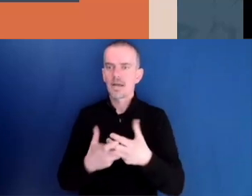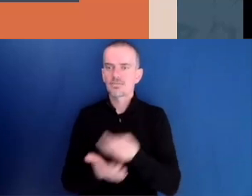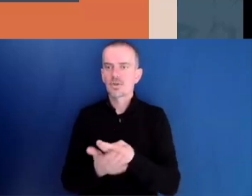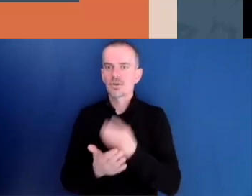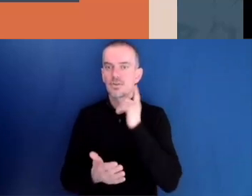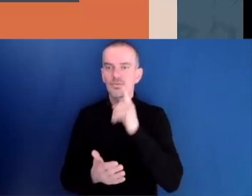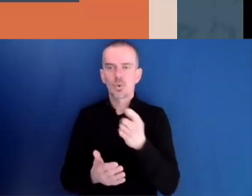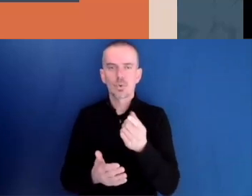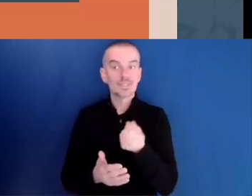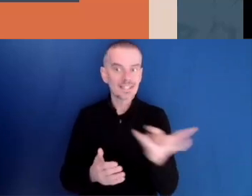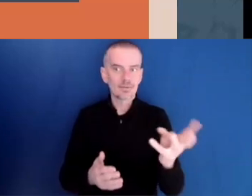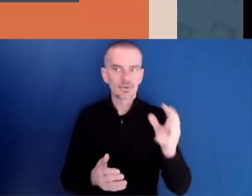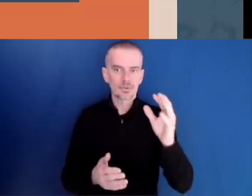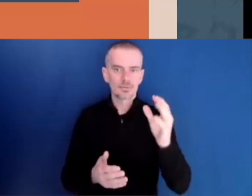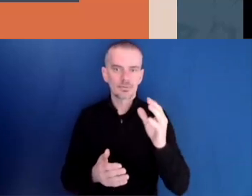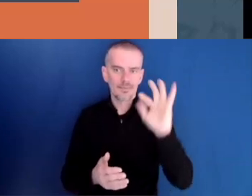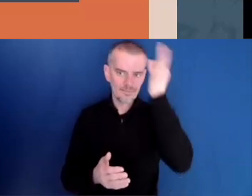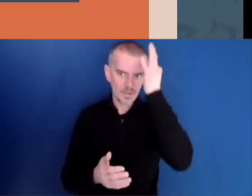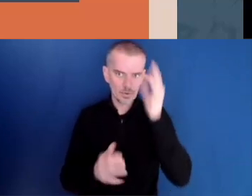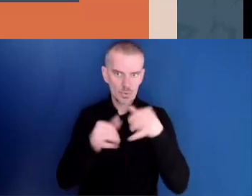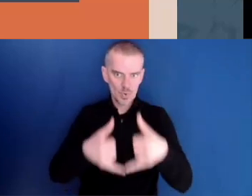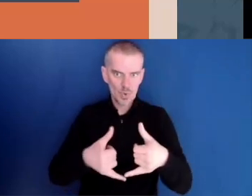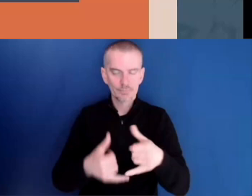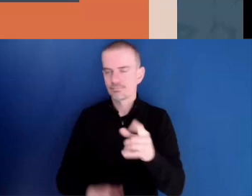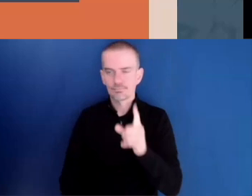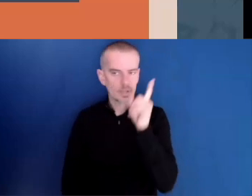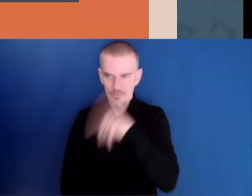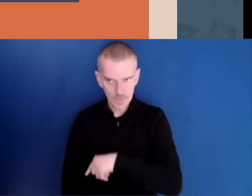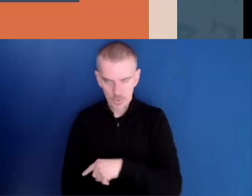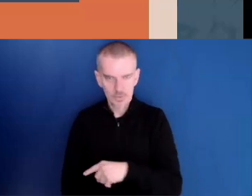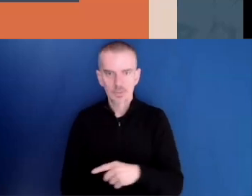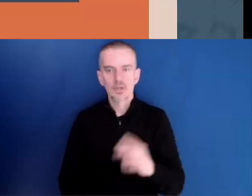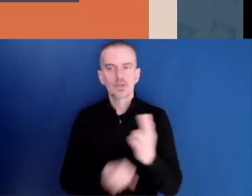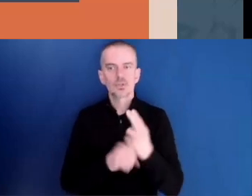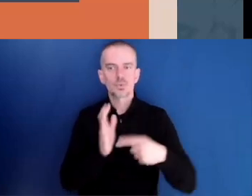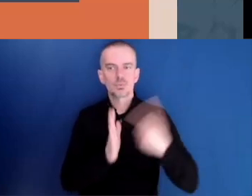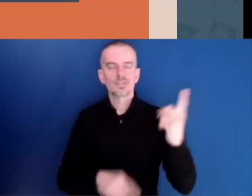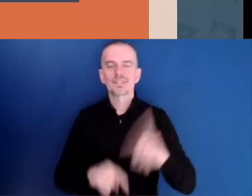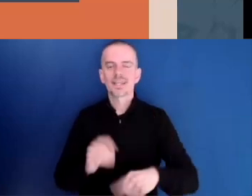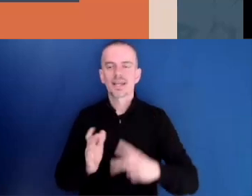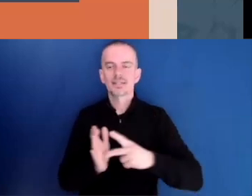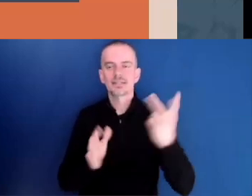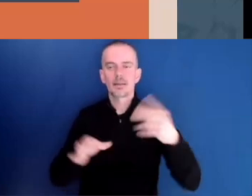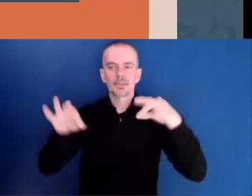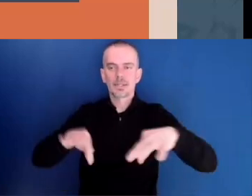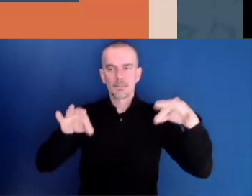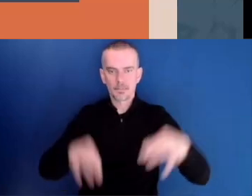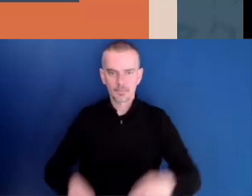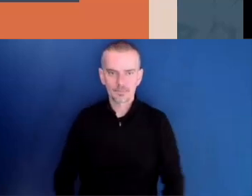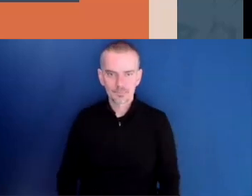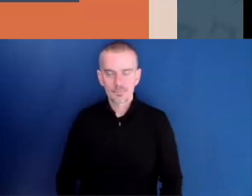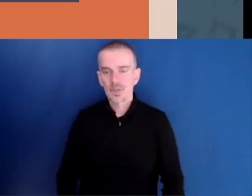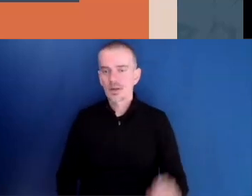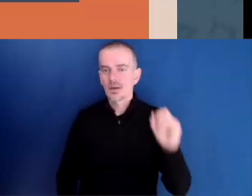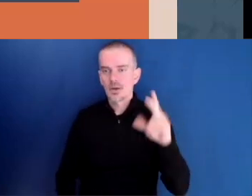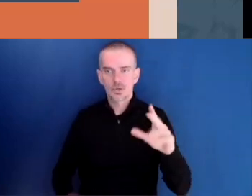award. That is false. Can only be used once. You cannot double dip. Okay, brilliant job, everybody.